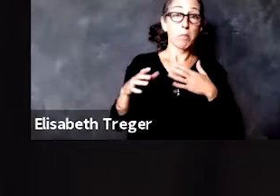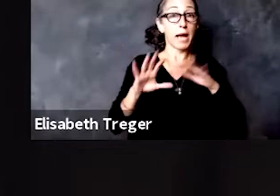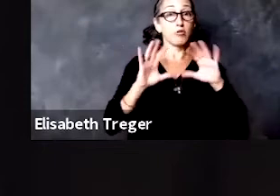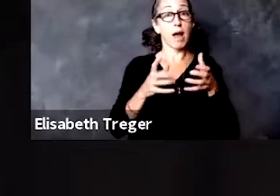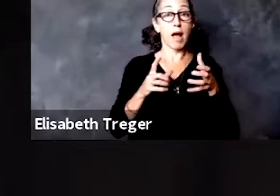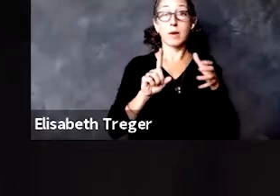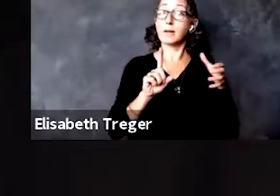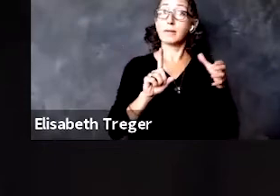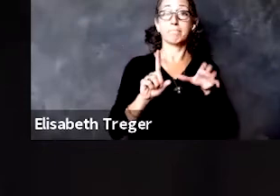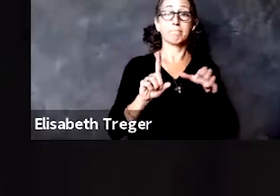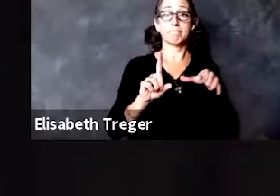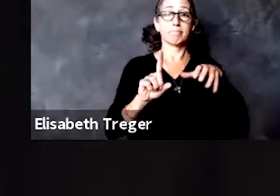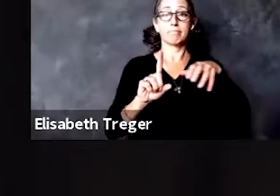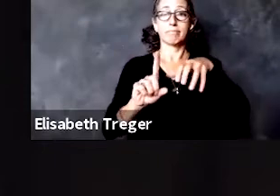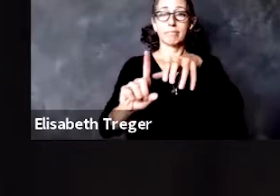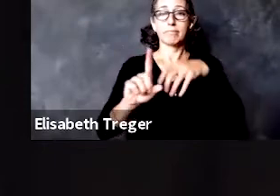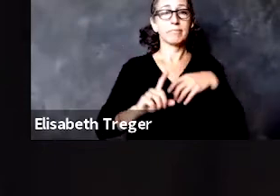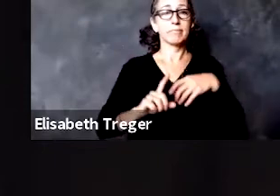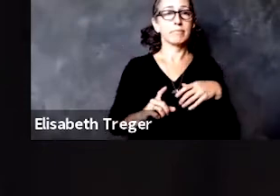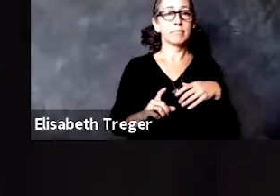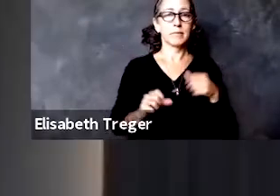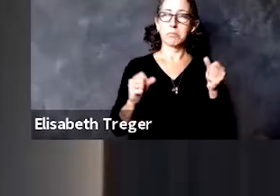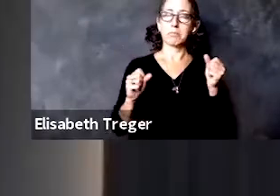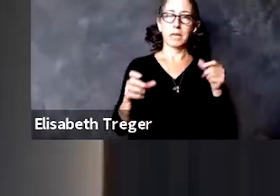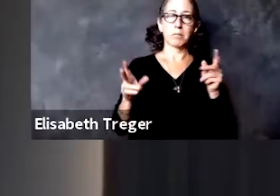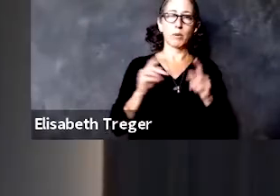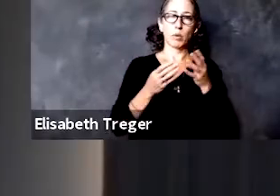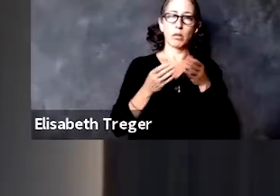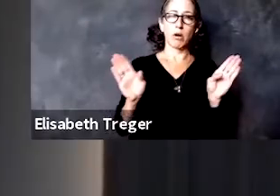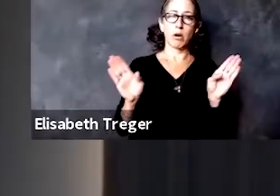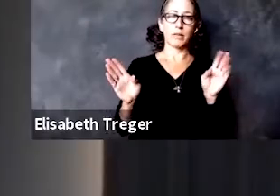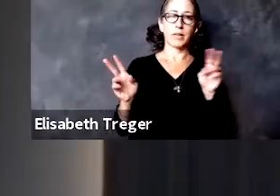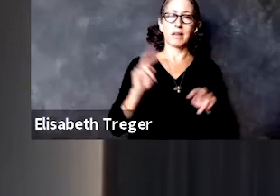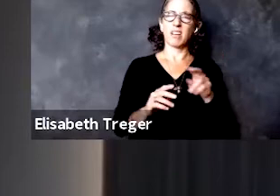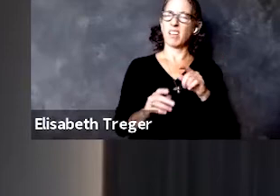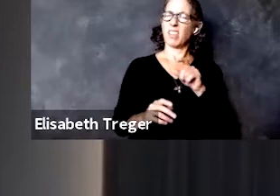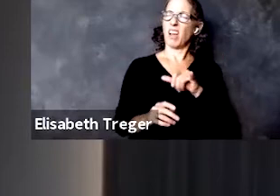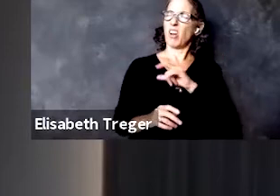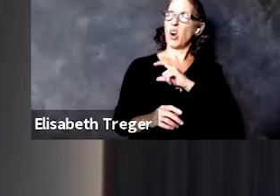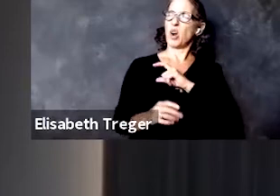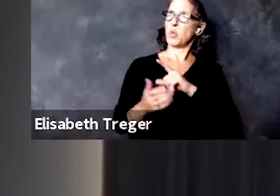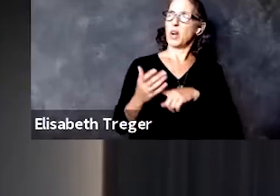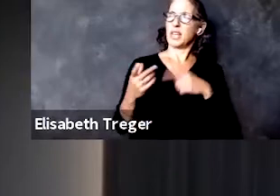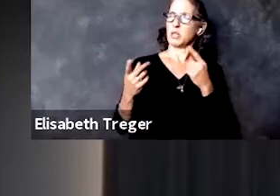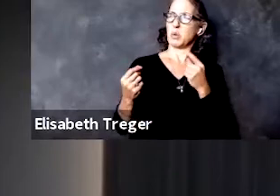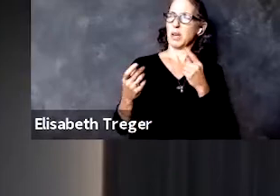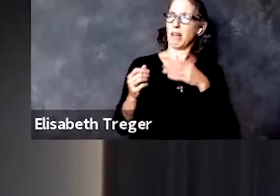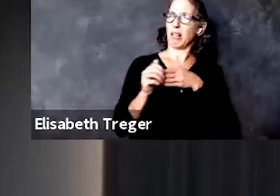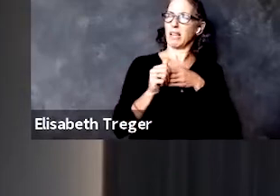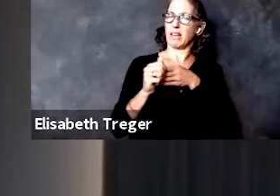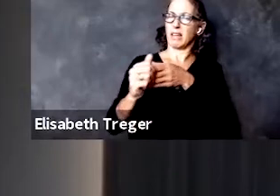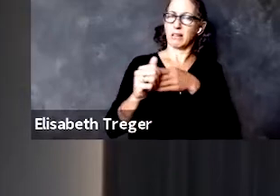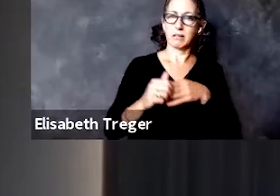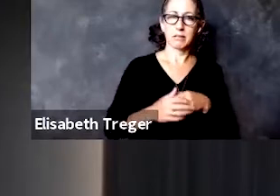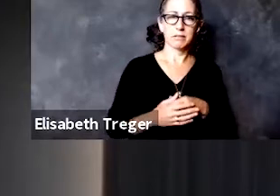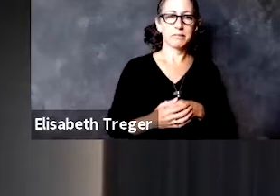people, you know, public would look at this and wondering what this guard is doing, talking about these things, and all the guards came off their station and said, you know, I always wanted to say that